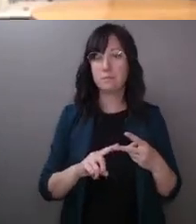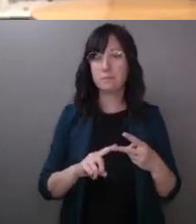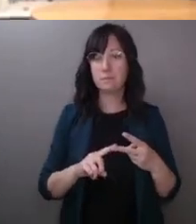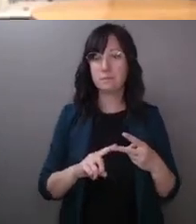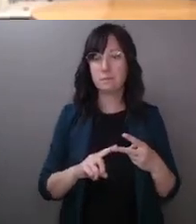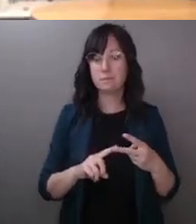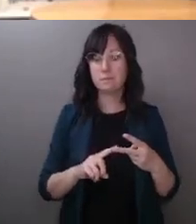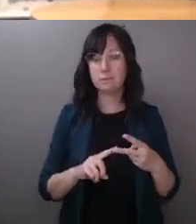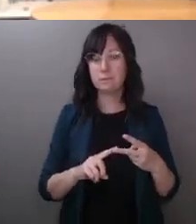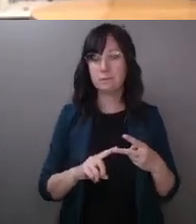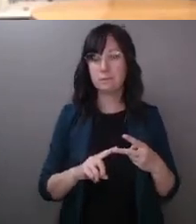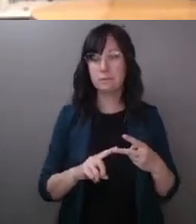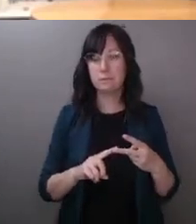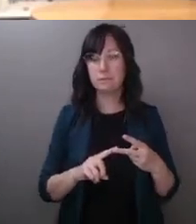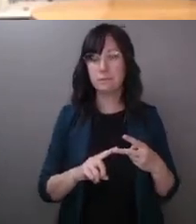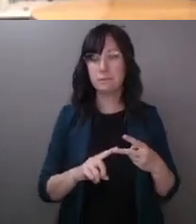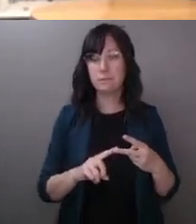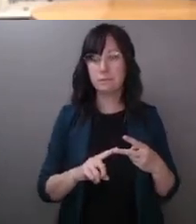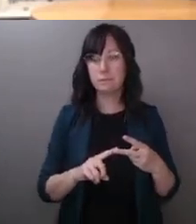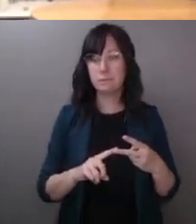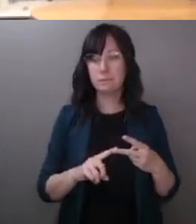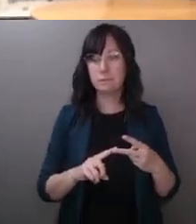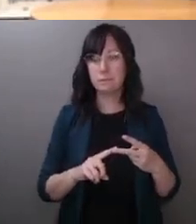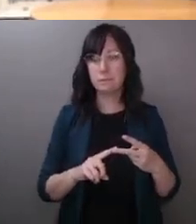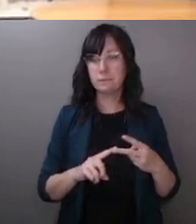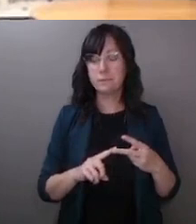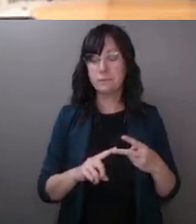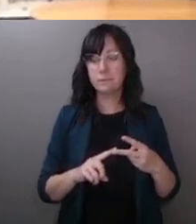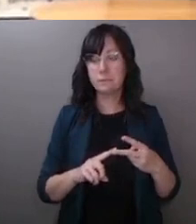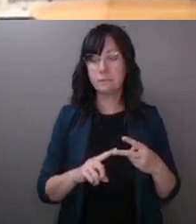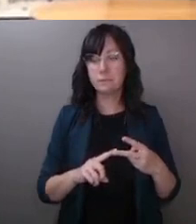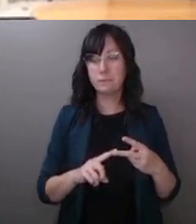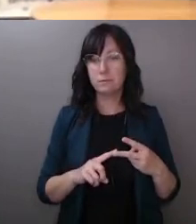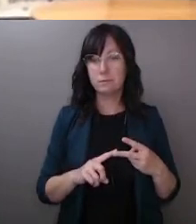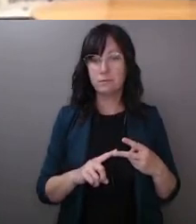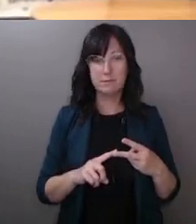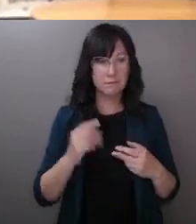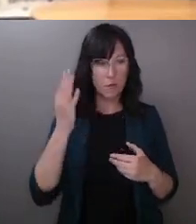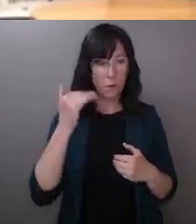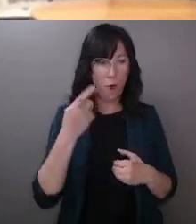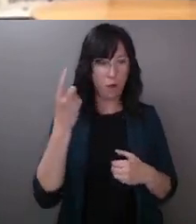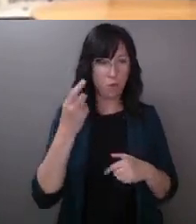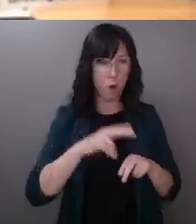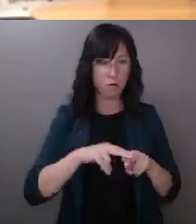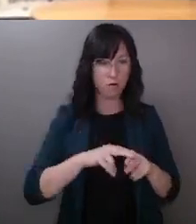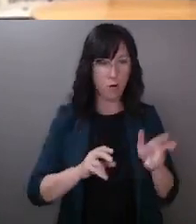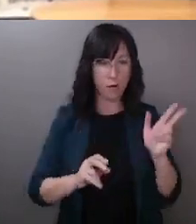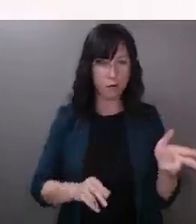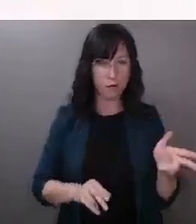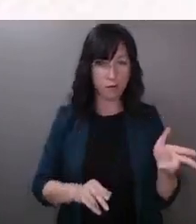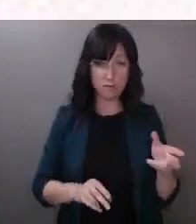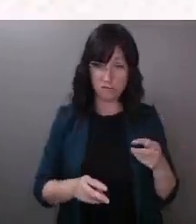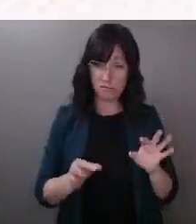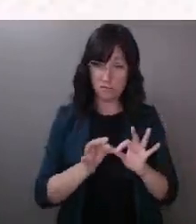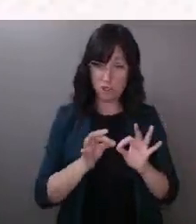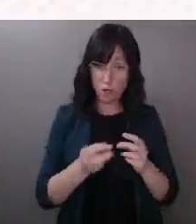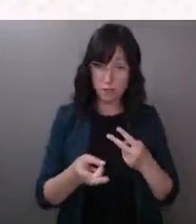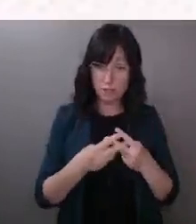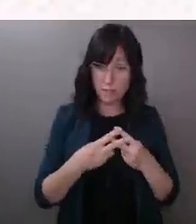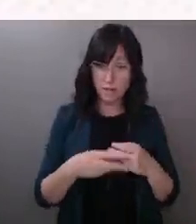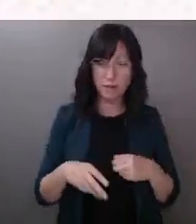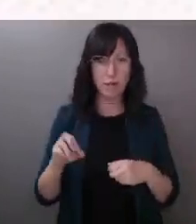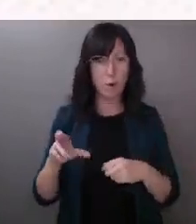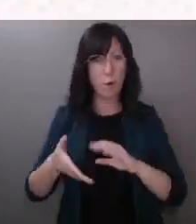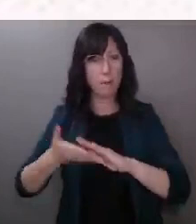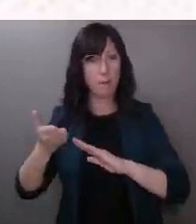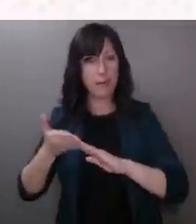advantages is it to OC Transpo to run just the single train service? Are there cost savings by doing that, or are you saving wear and